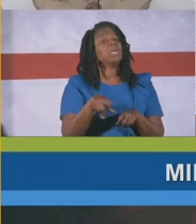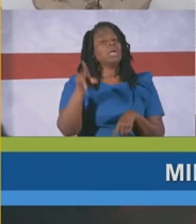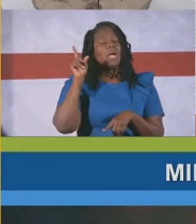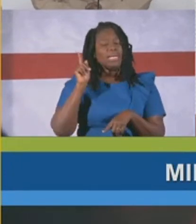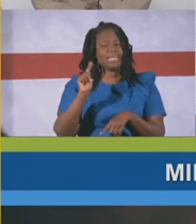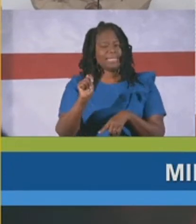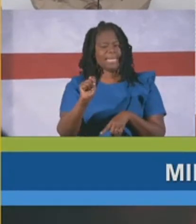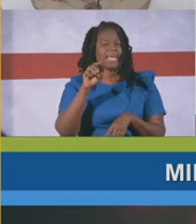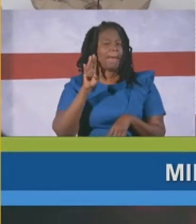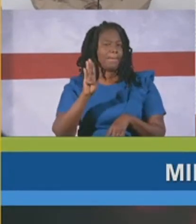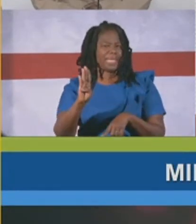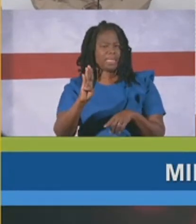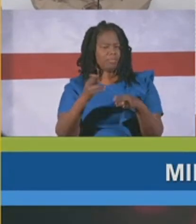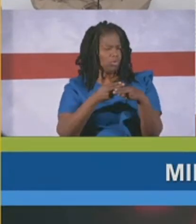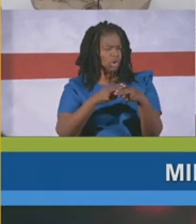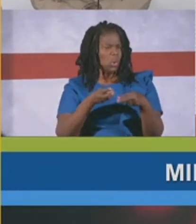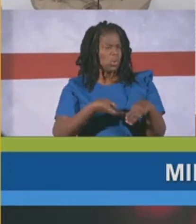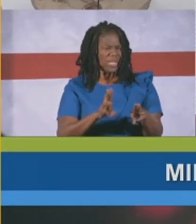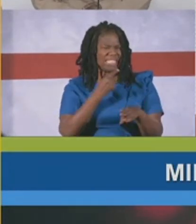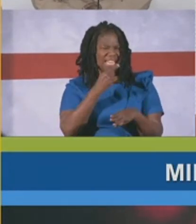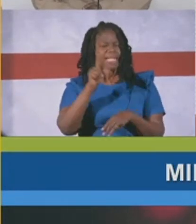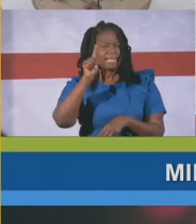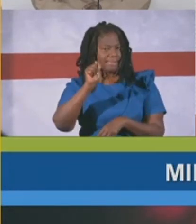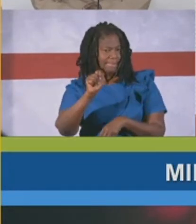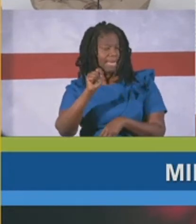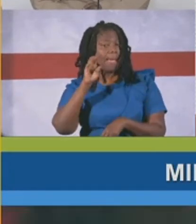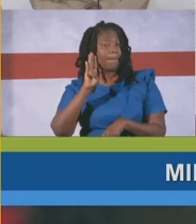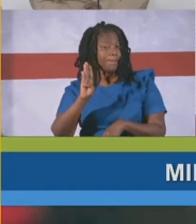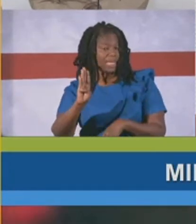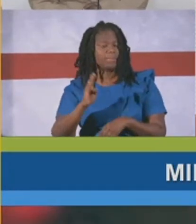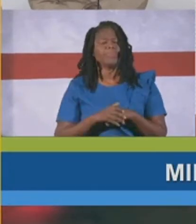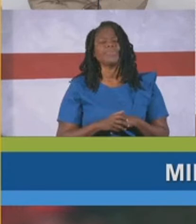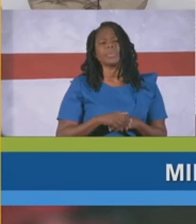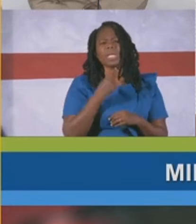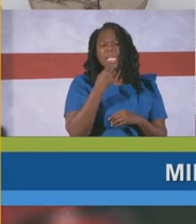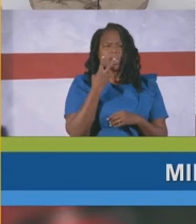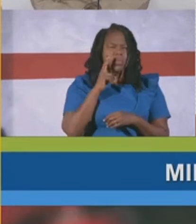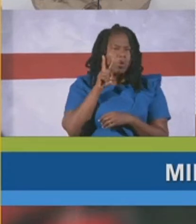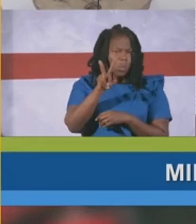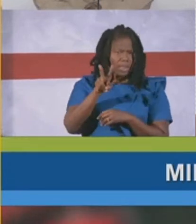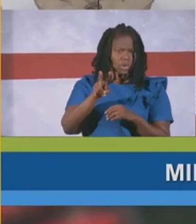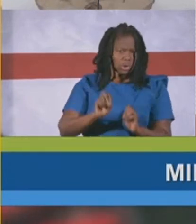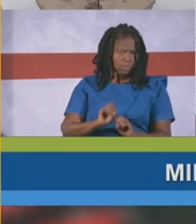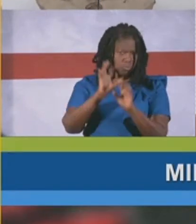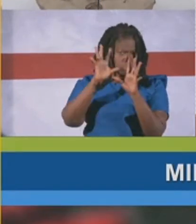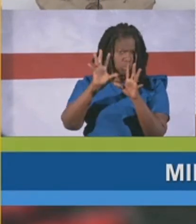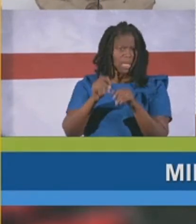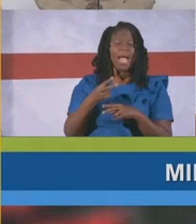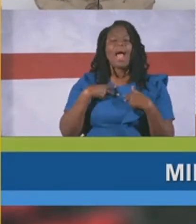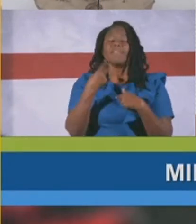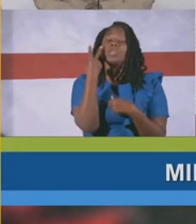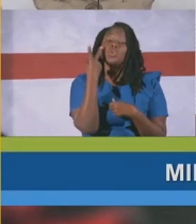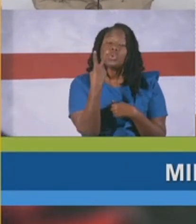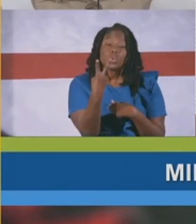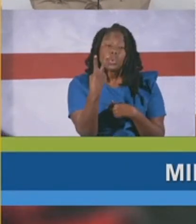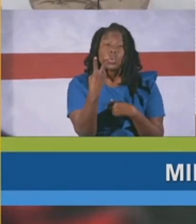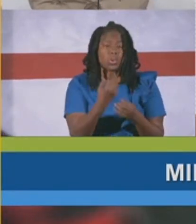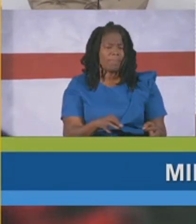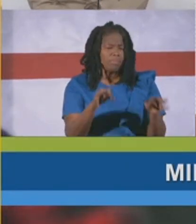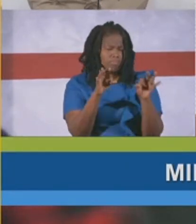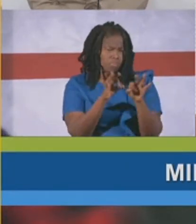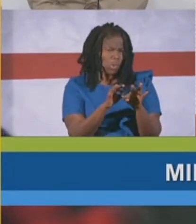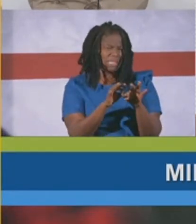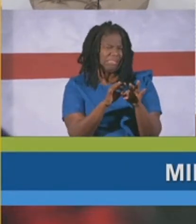As you can see in the slide, there are 2 major forms of TB: latent TB